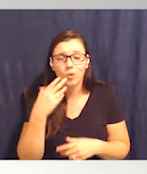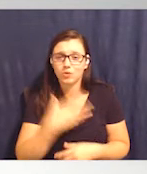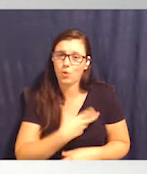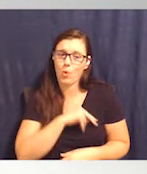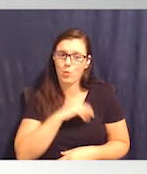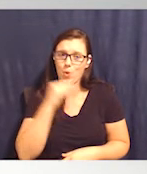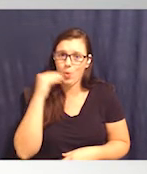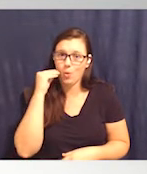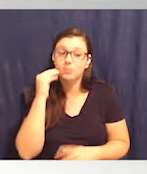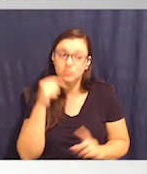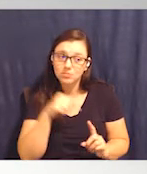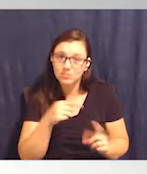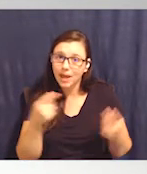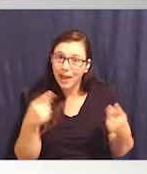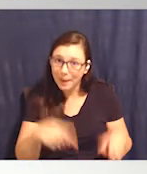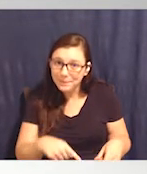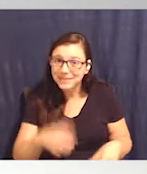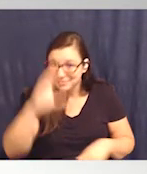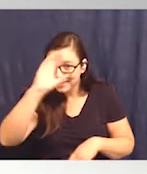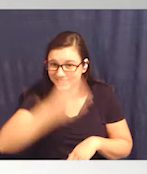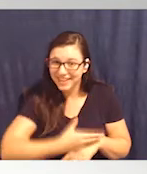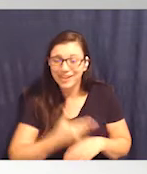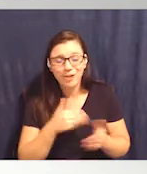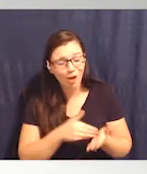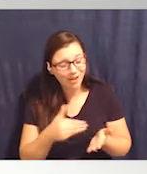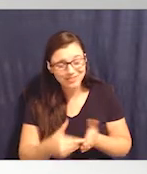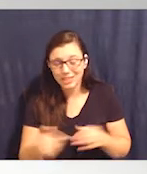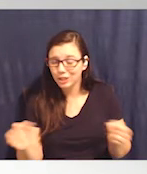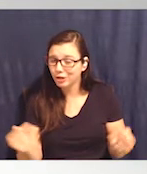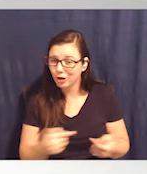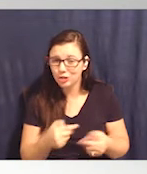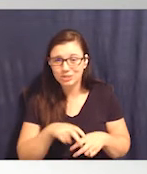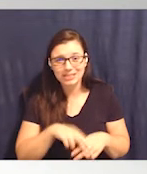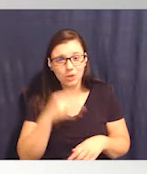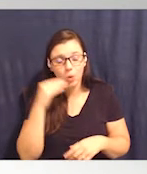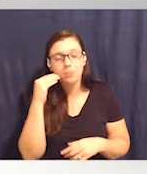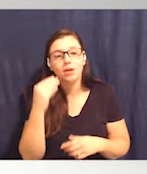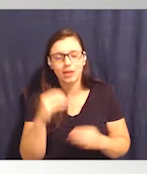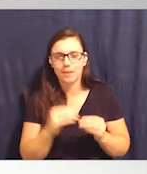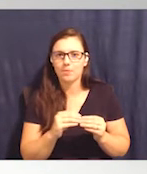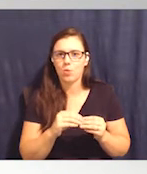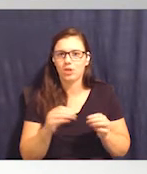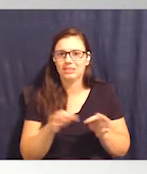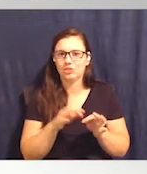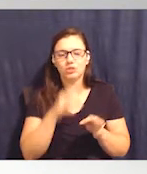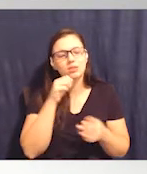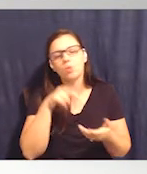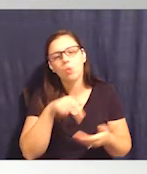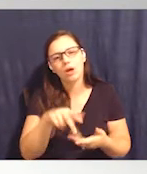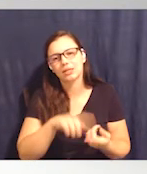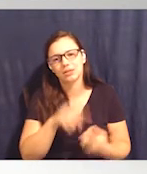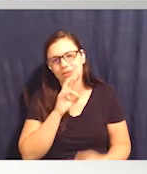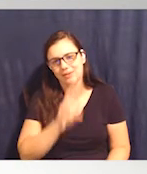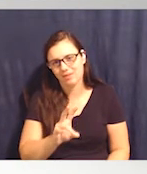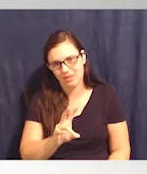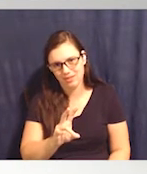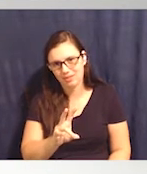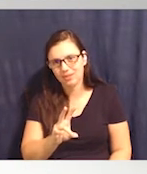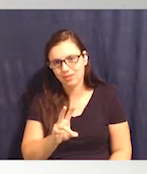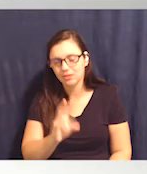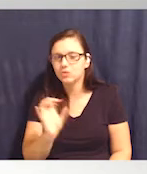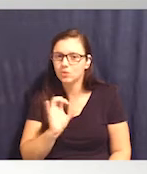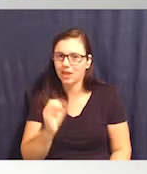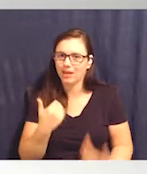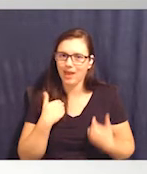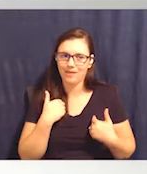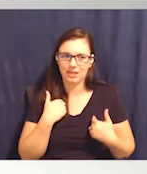numerous occasions. He had more stitches at one point. He didn't walk till he was 7. So it was like having a toddler around the